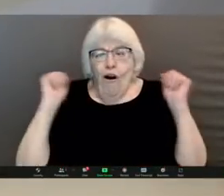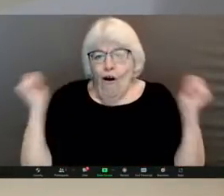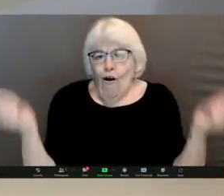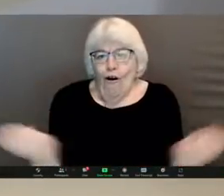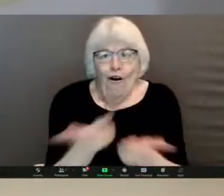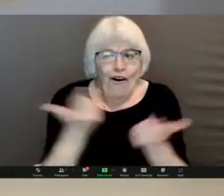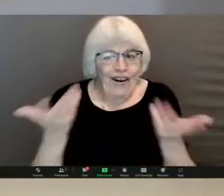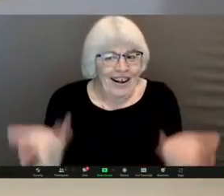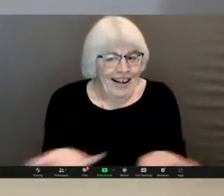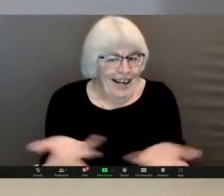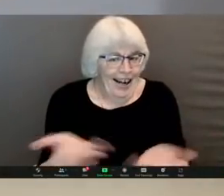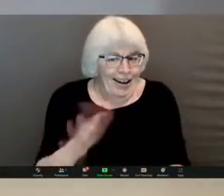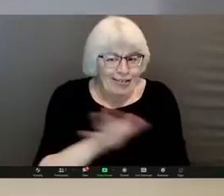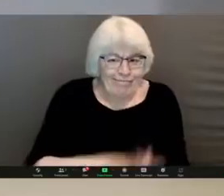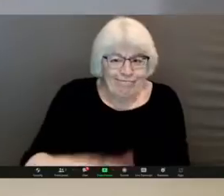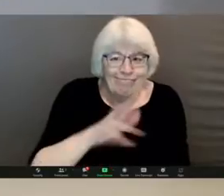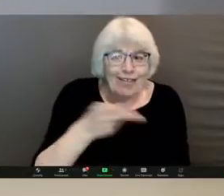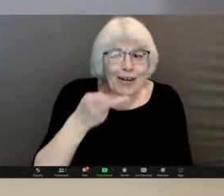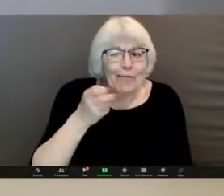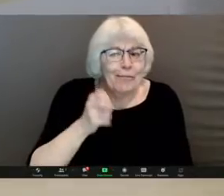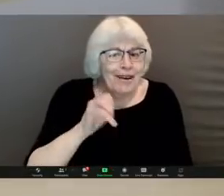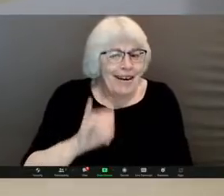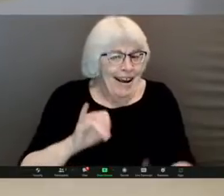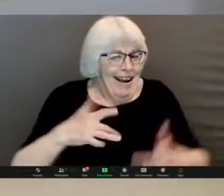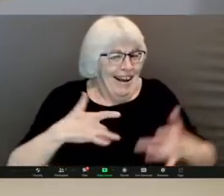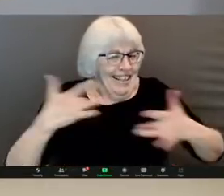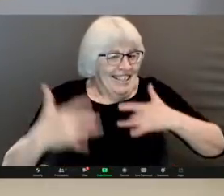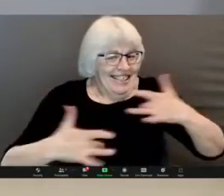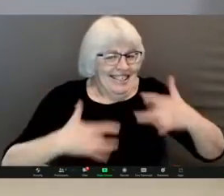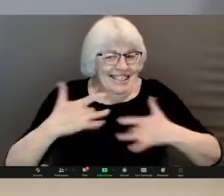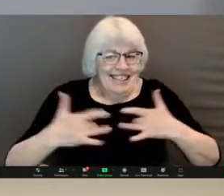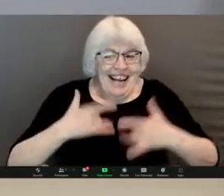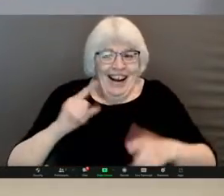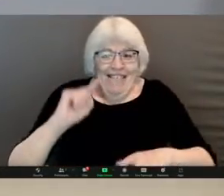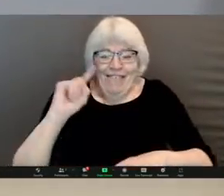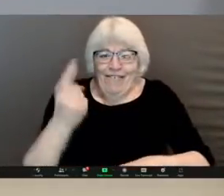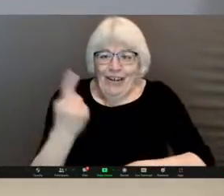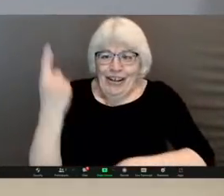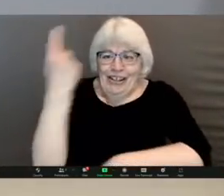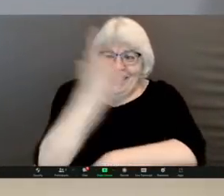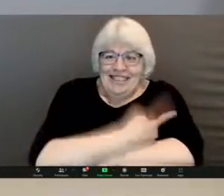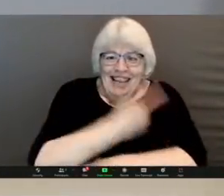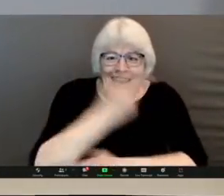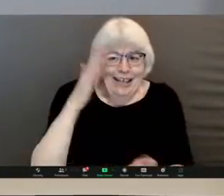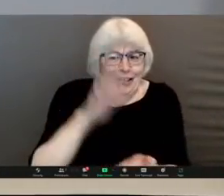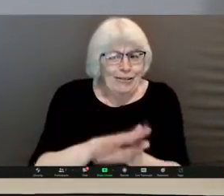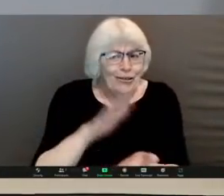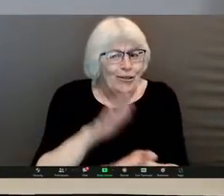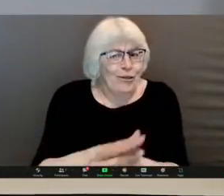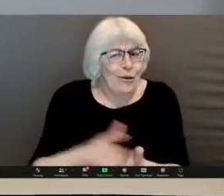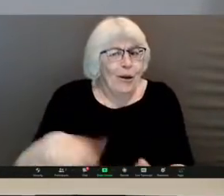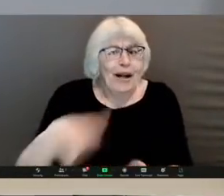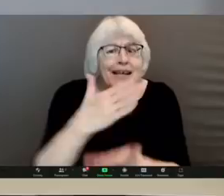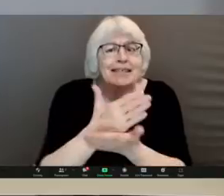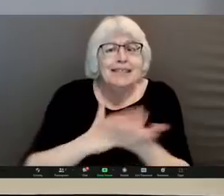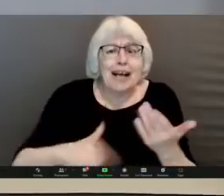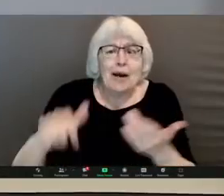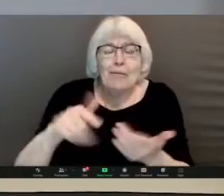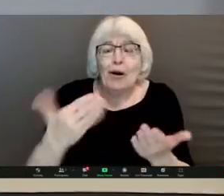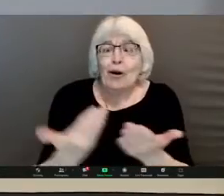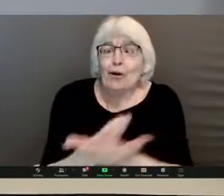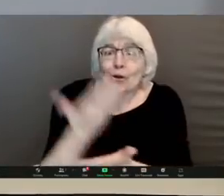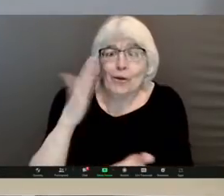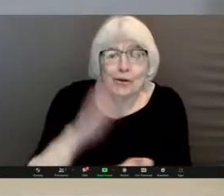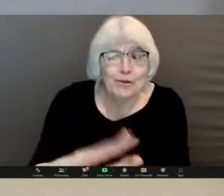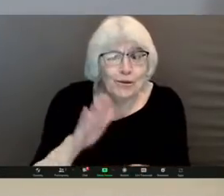others transitioning to a new school, and others looking forward to a challenge of a new grade level. And I know while